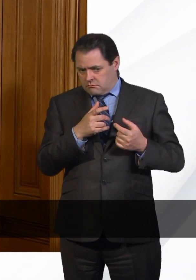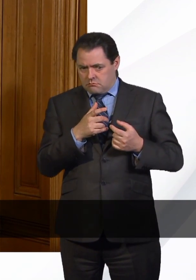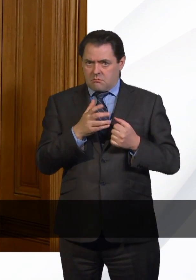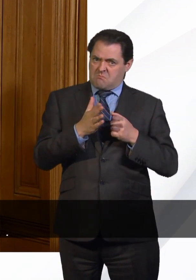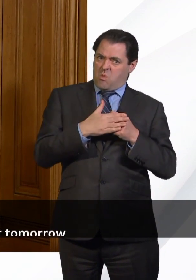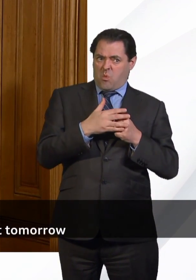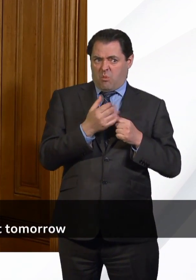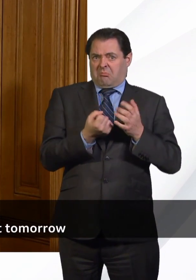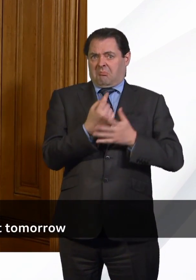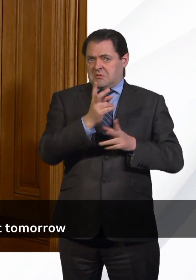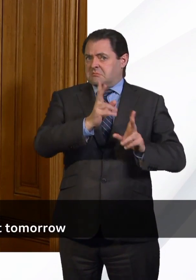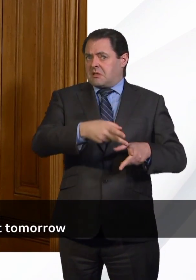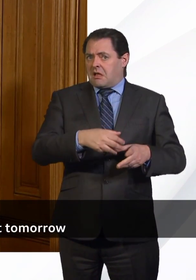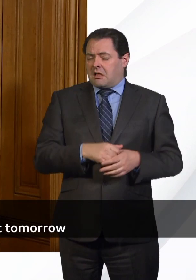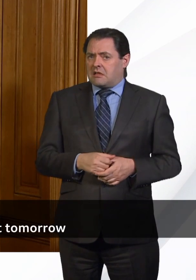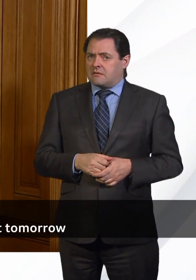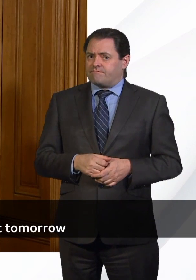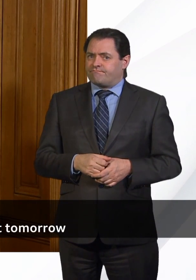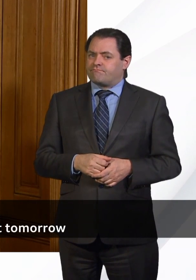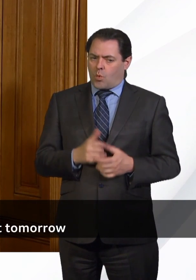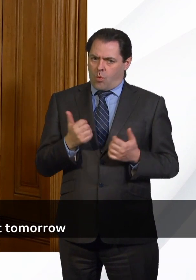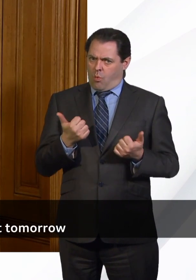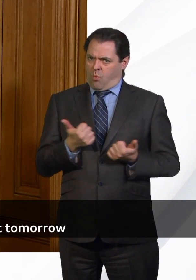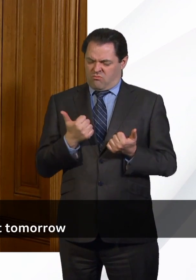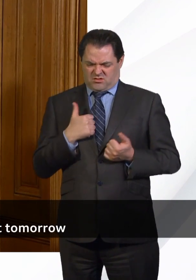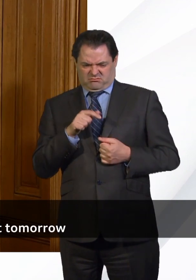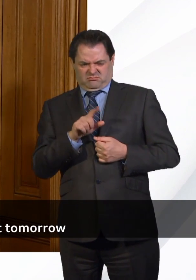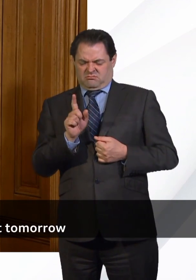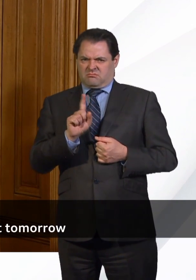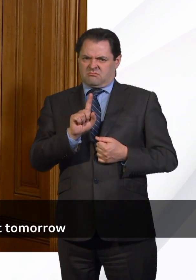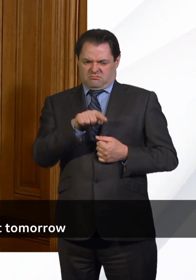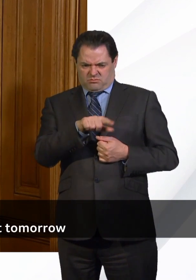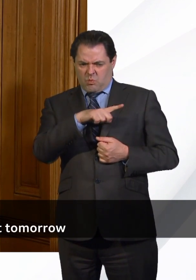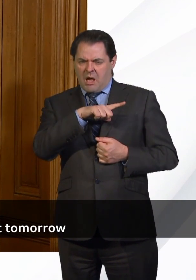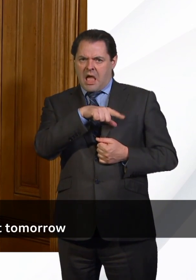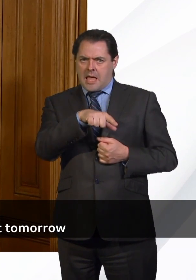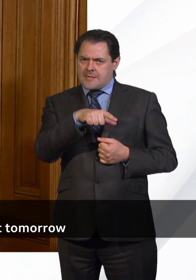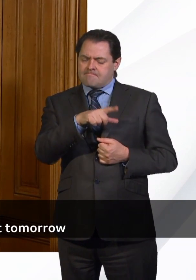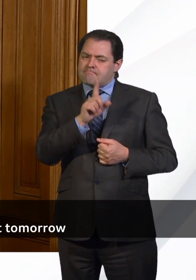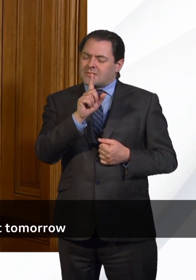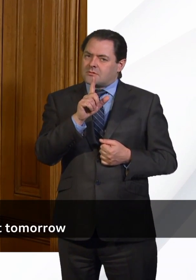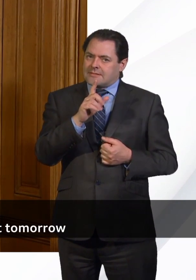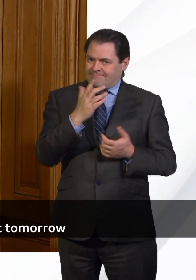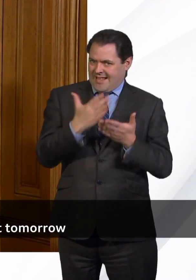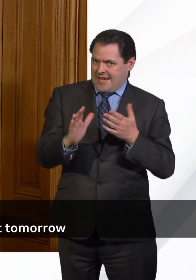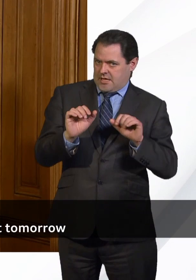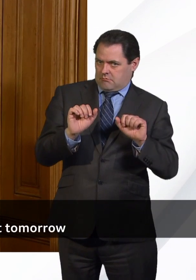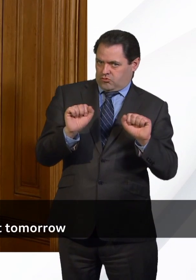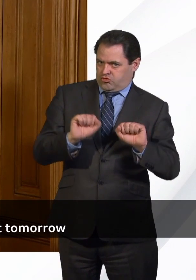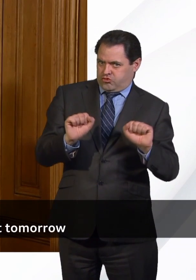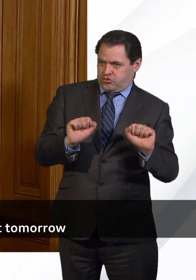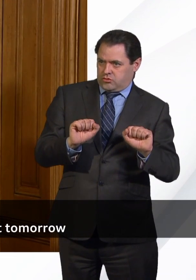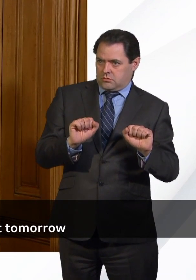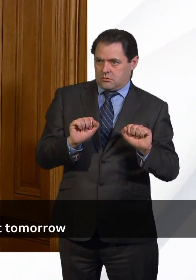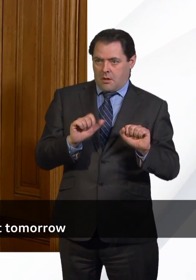in many cases. So there is already cause for concern. But as Jonathan says, it's not entirely clear how much of that is due to different levels